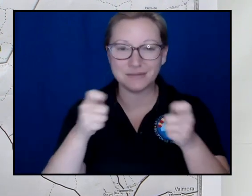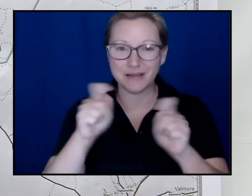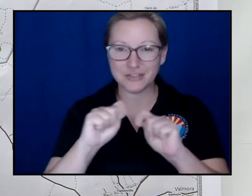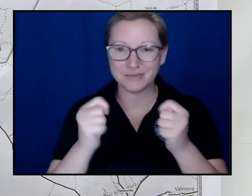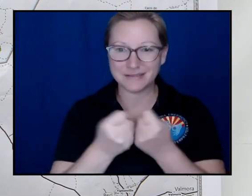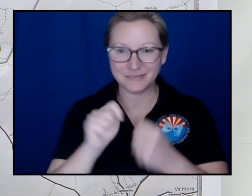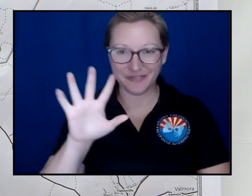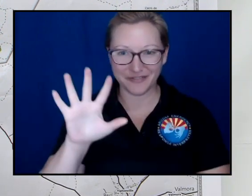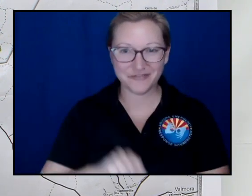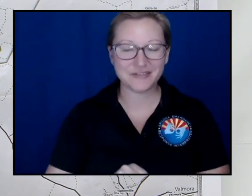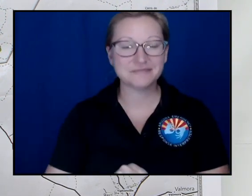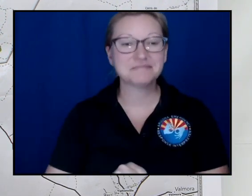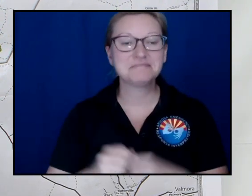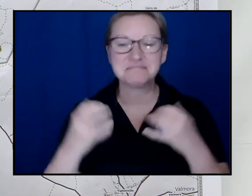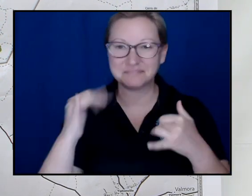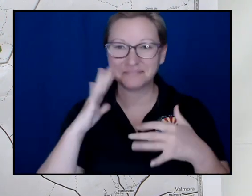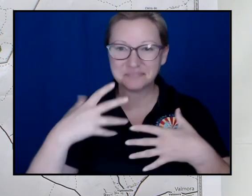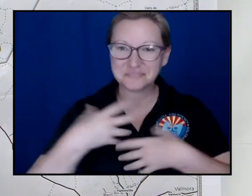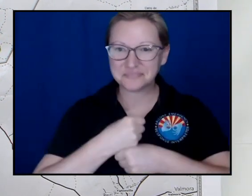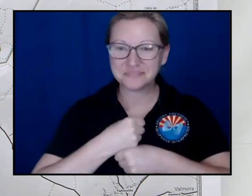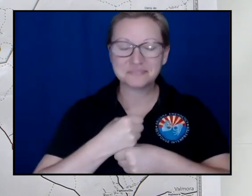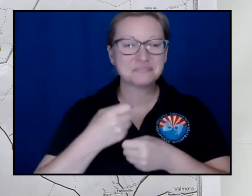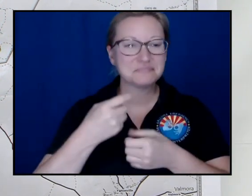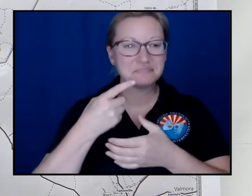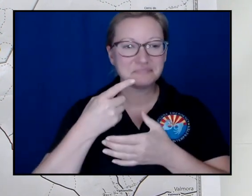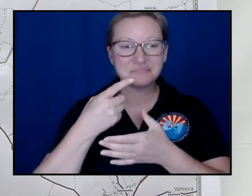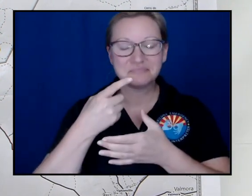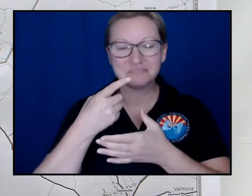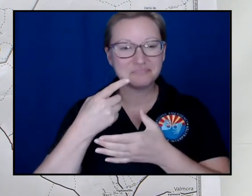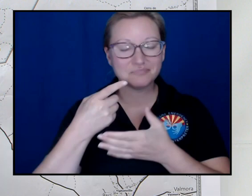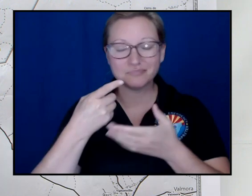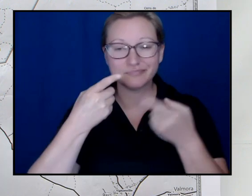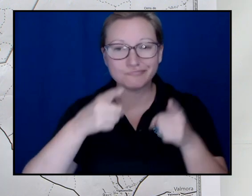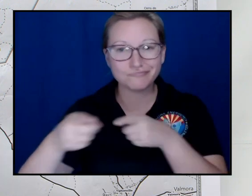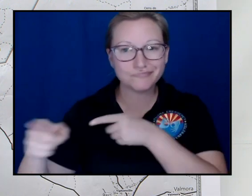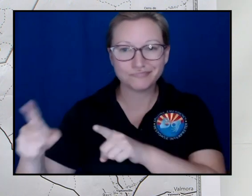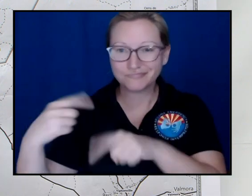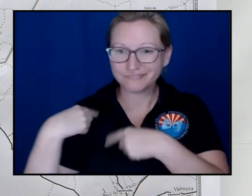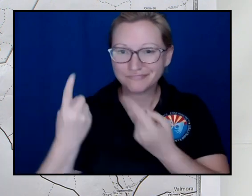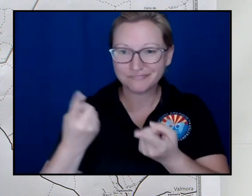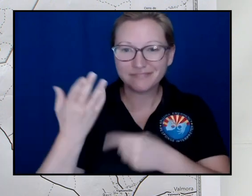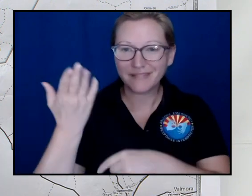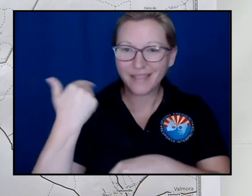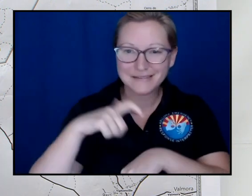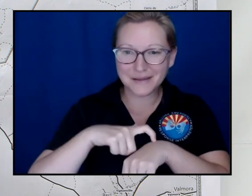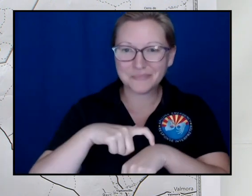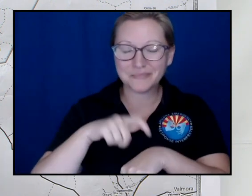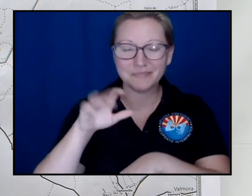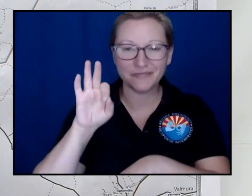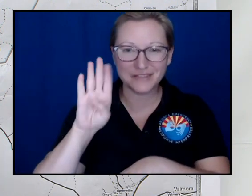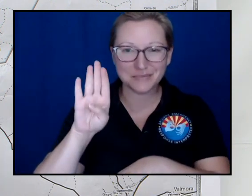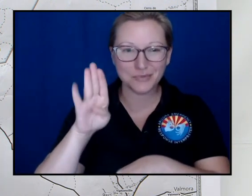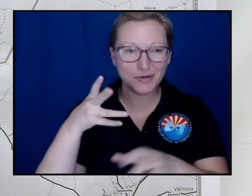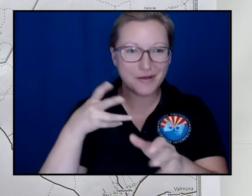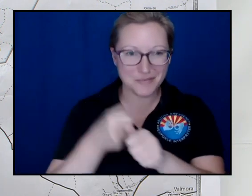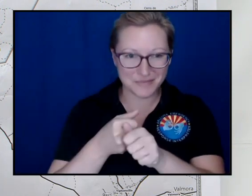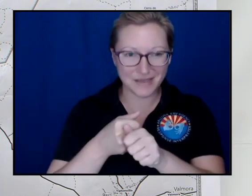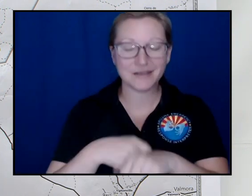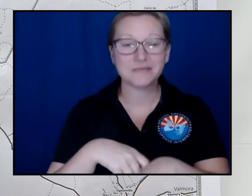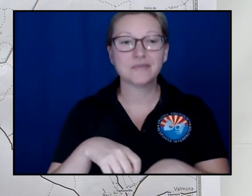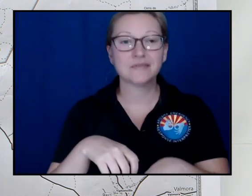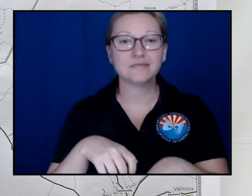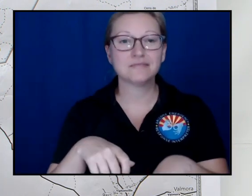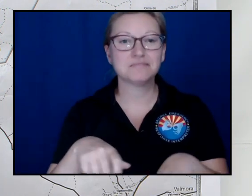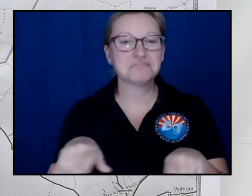giving you an overview of what's occurred since the last Facebook update I provided, and then also what we